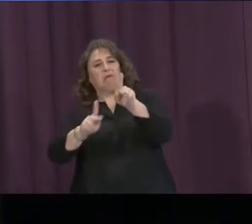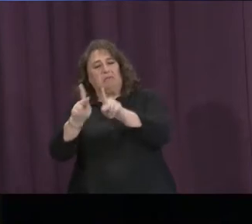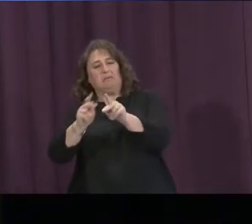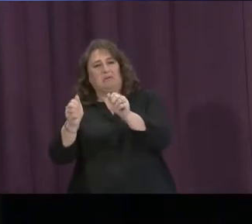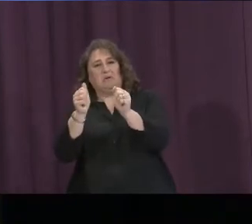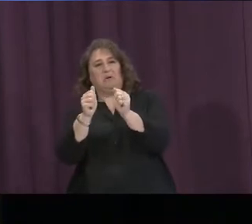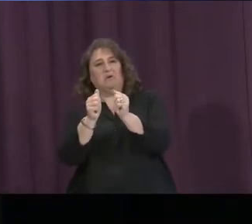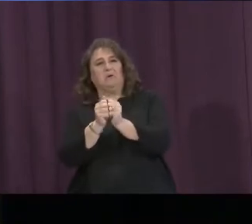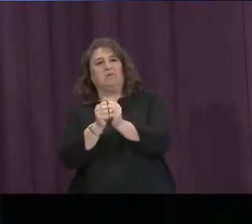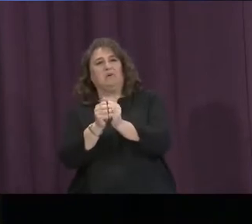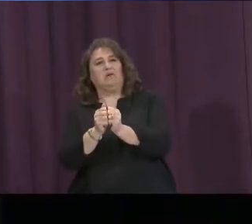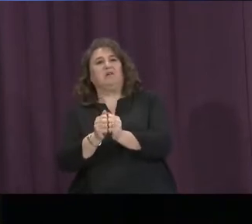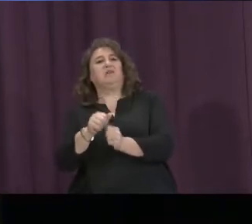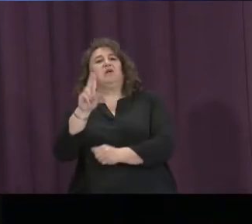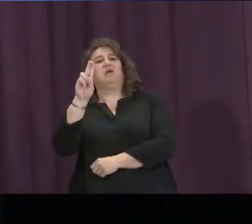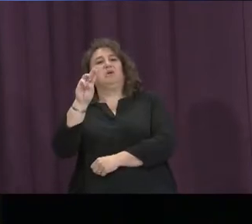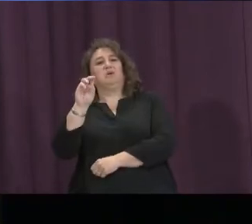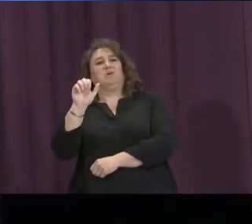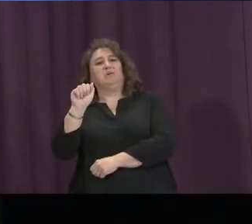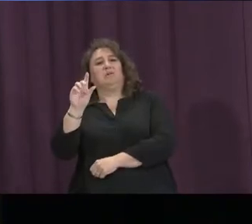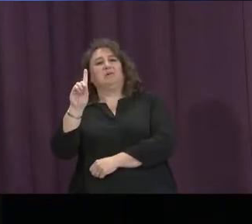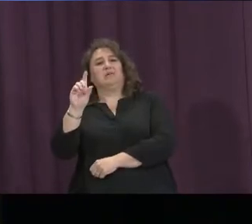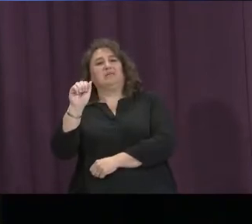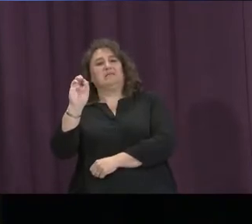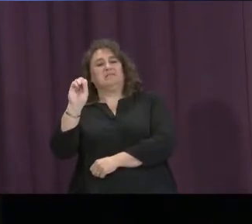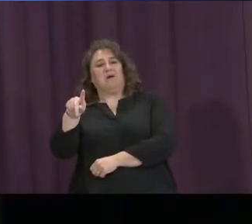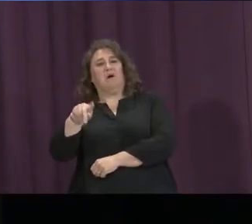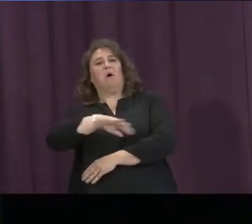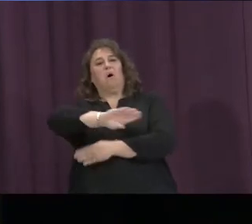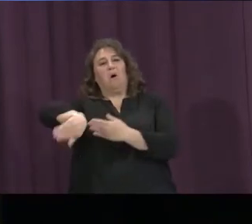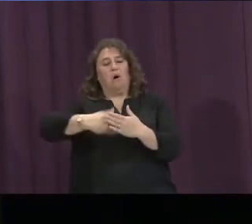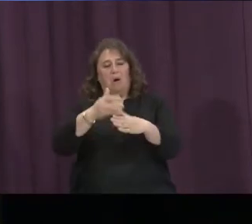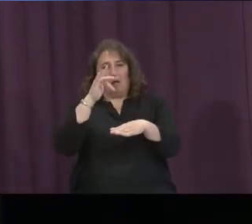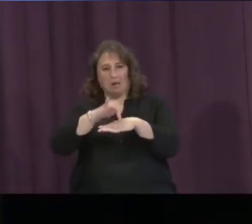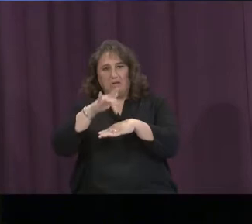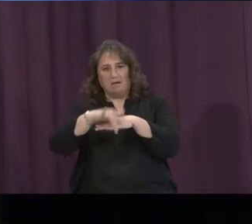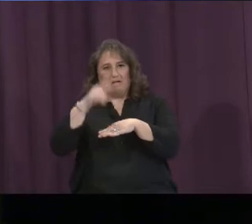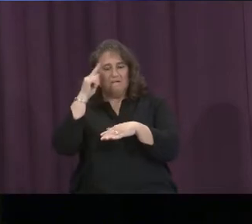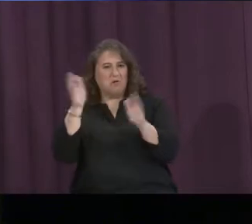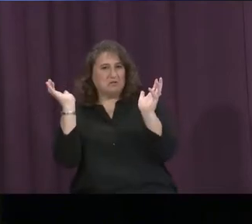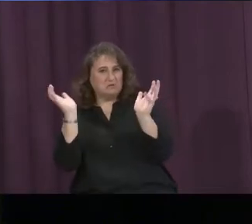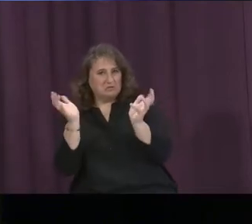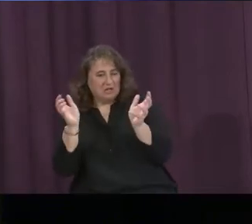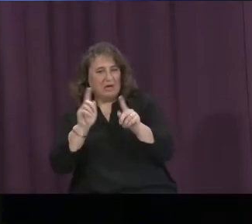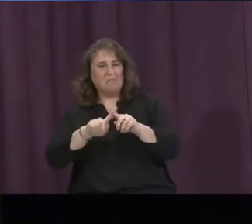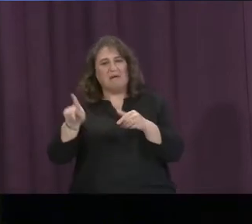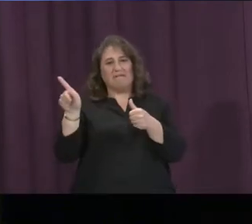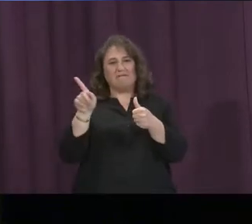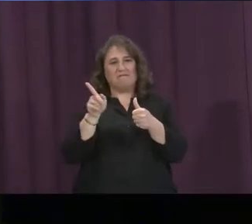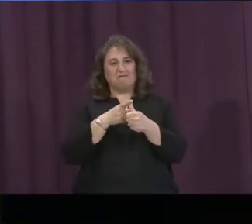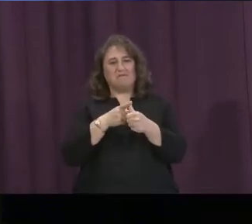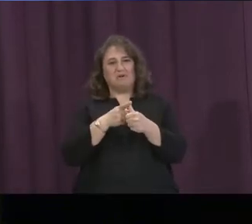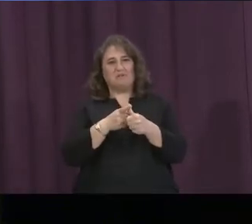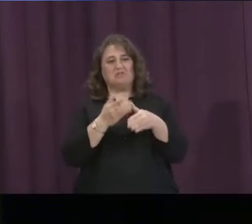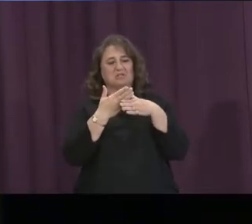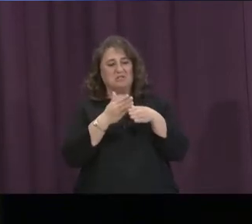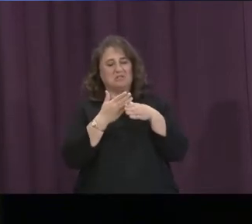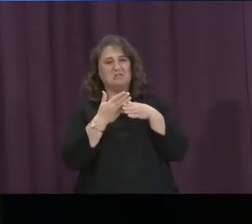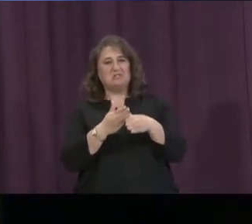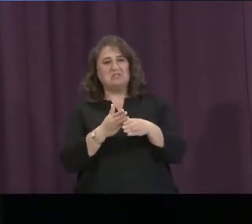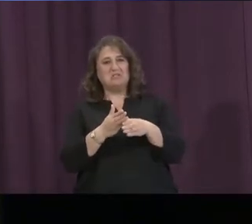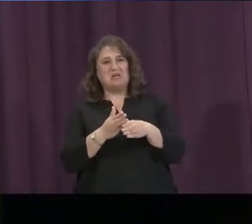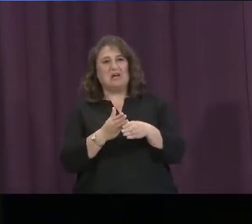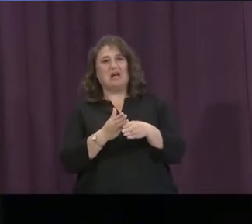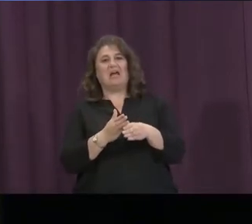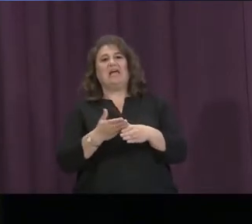They will all be available to facilitate during the chat. But before we begin our segment, we'd like to share with you all this is